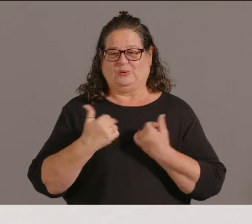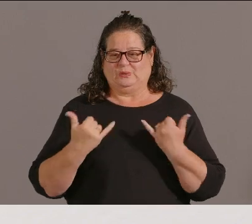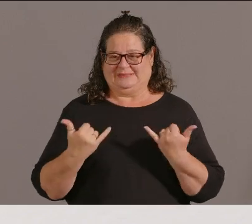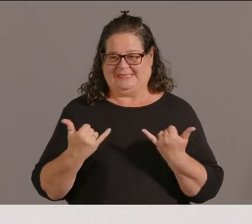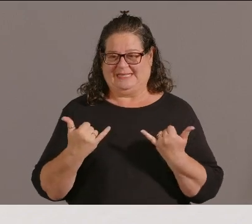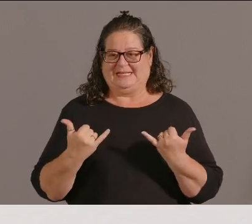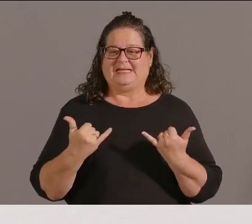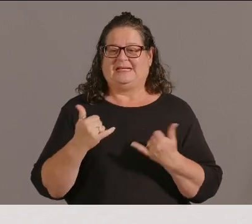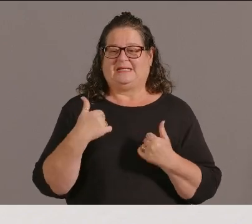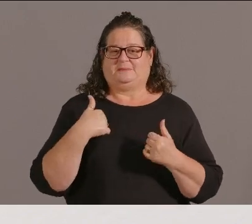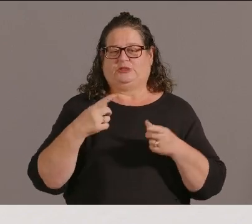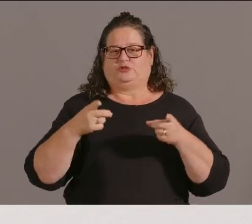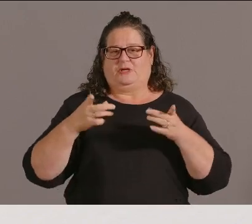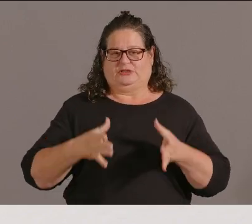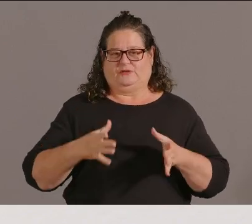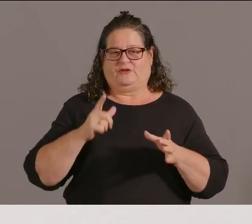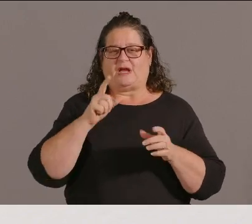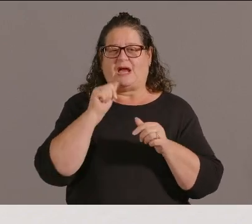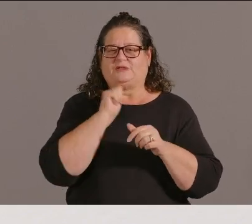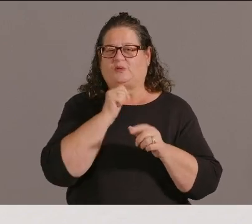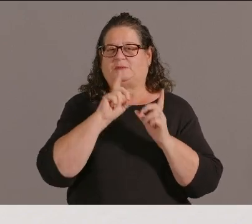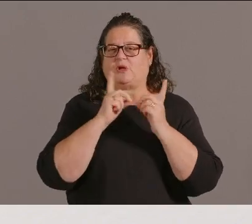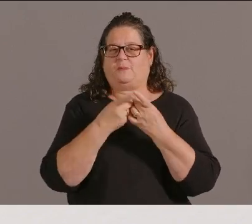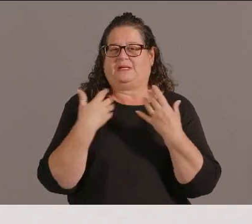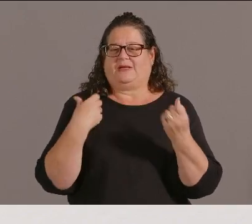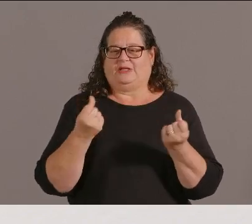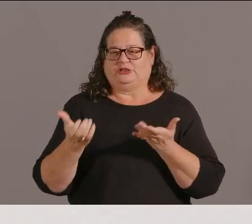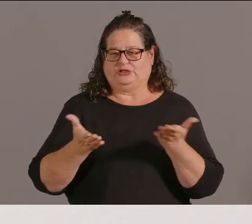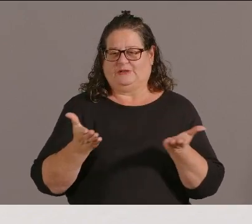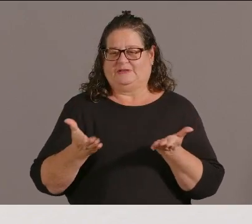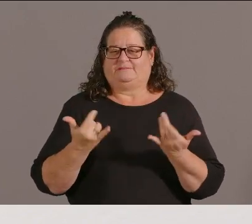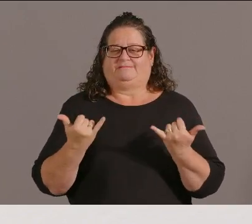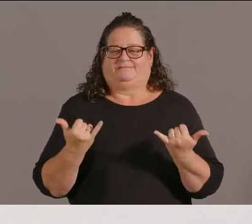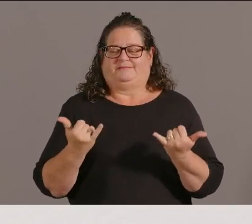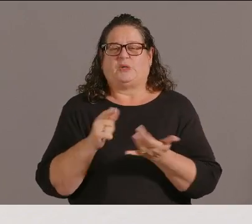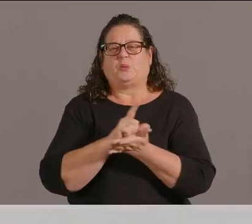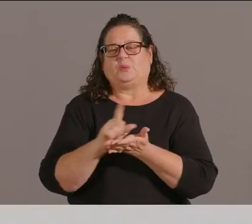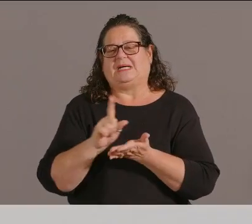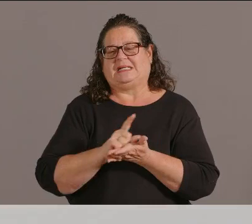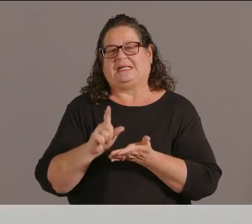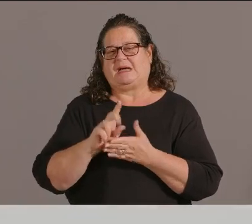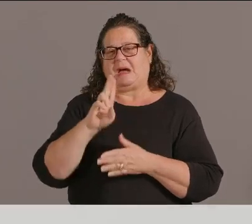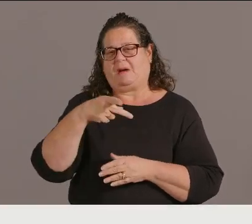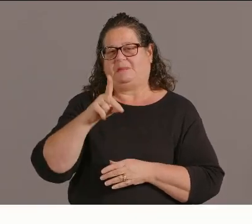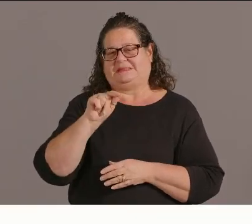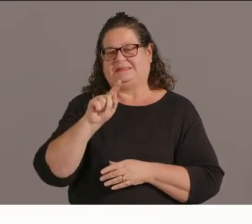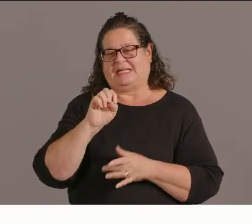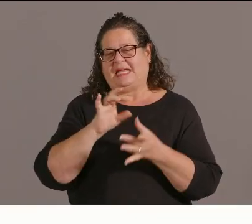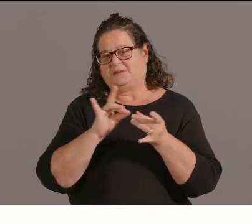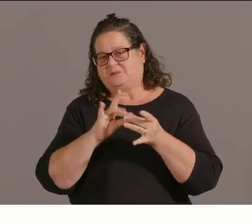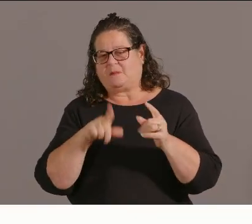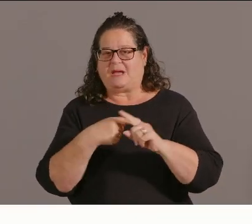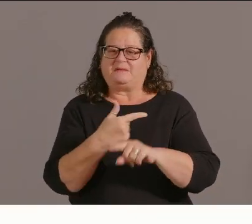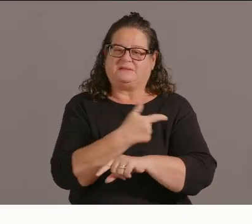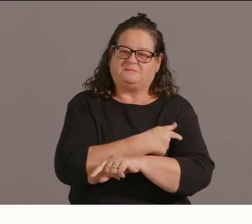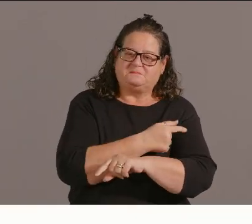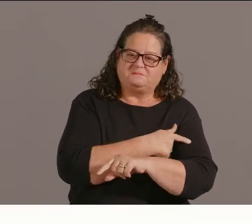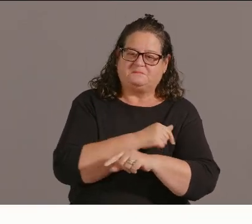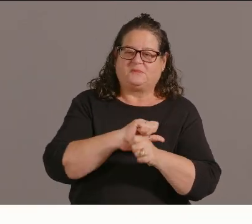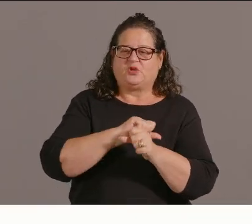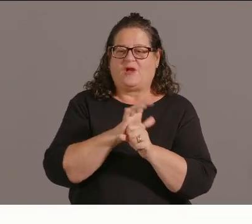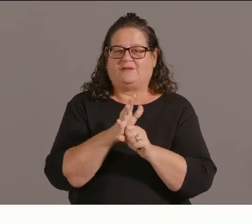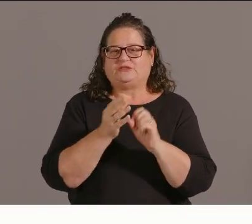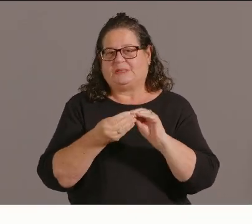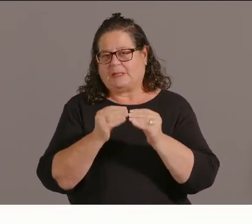this is our weekly briefing on current data and vaccine distribution. I'm going to go through the data like I